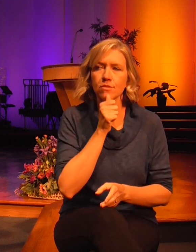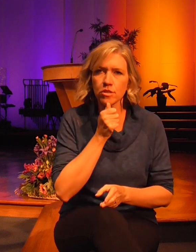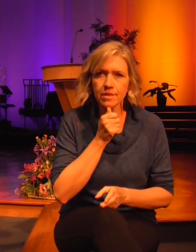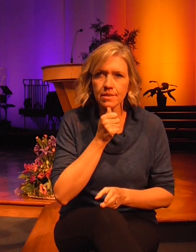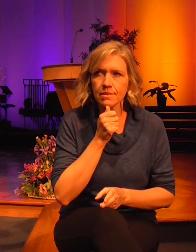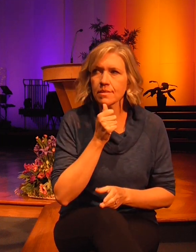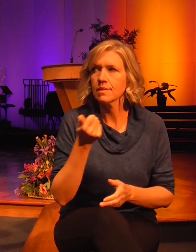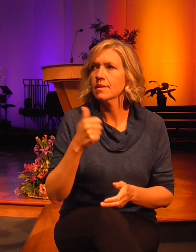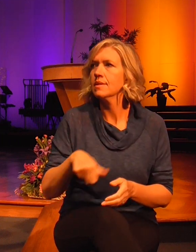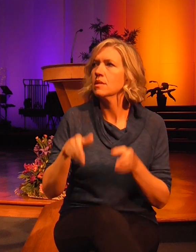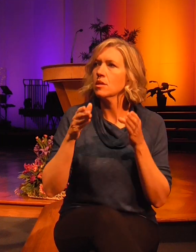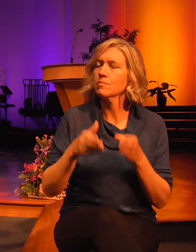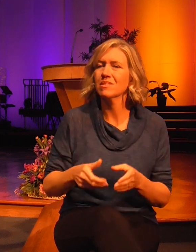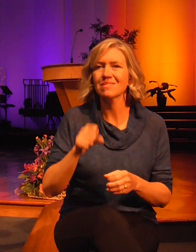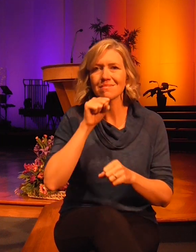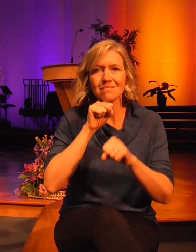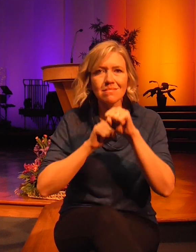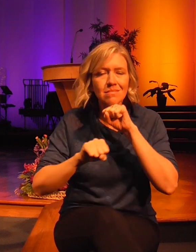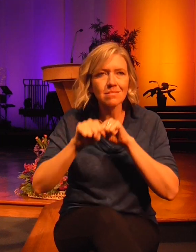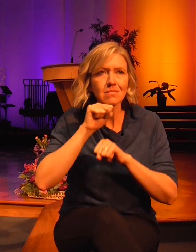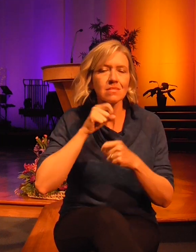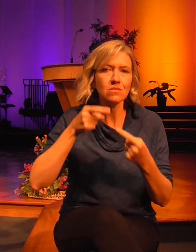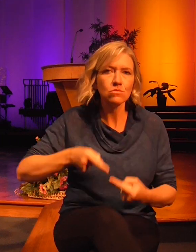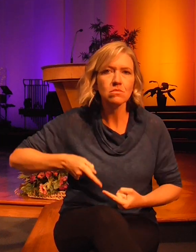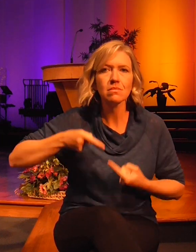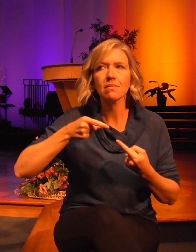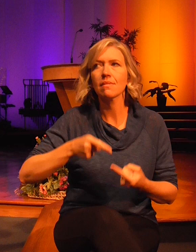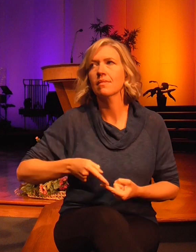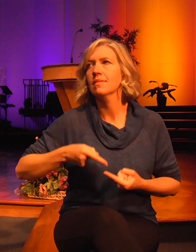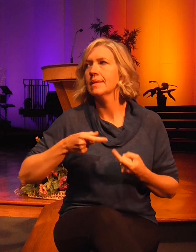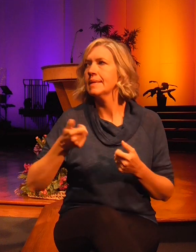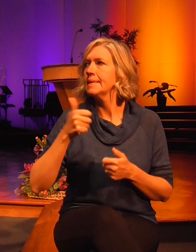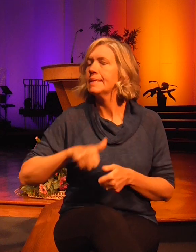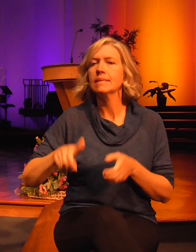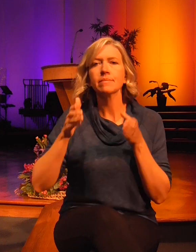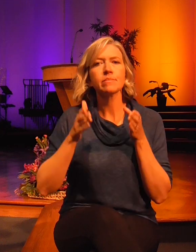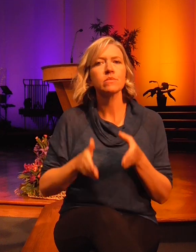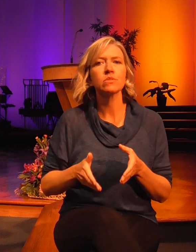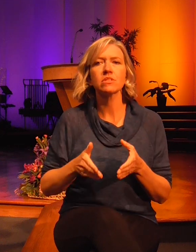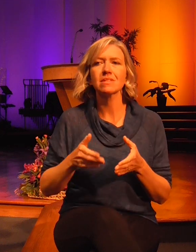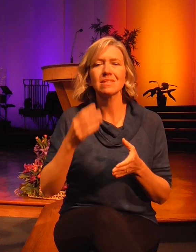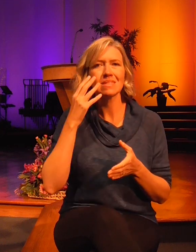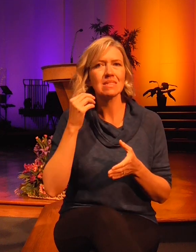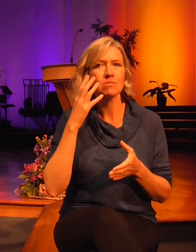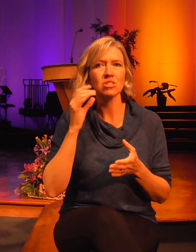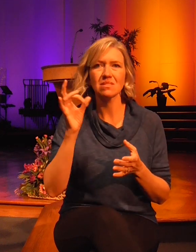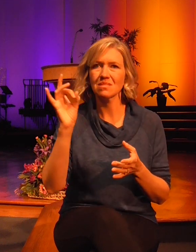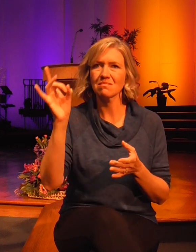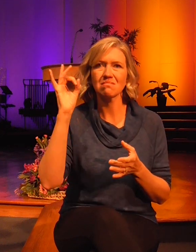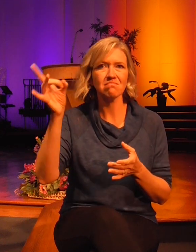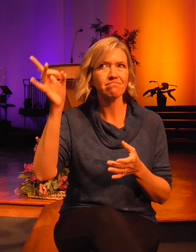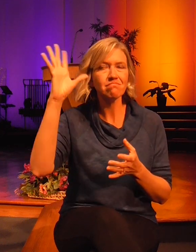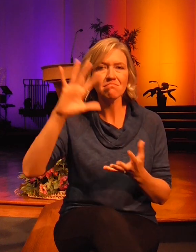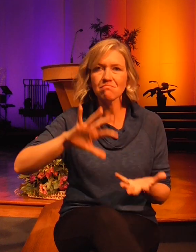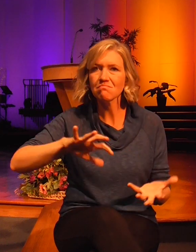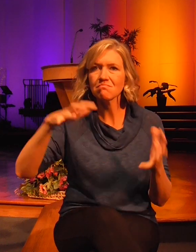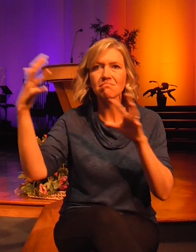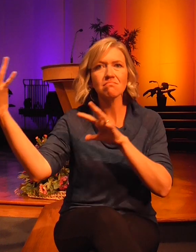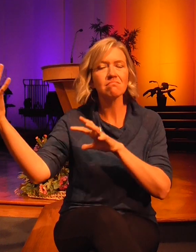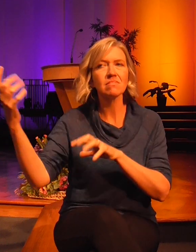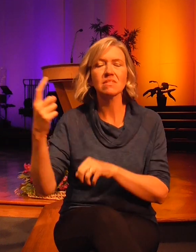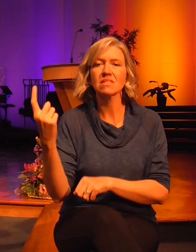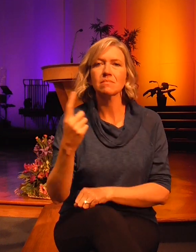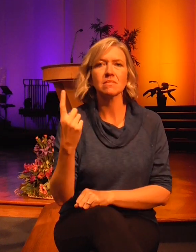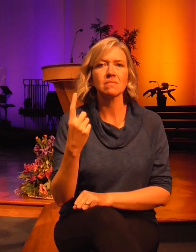anyone experiencing hardship, anyone moving through any kind of disaster or violence.